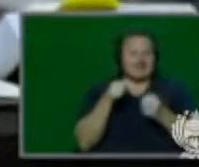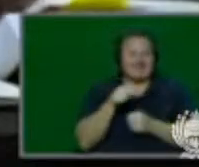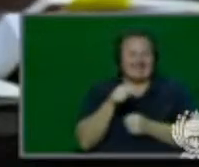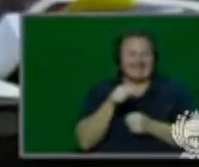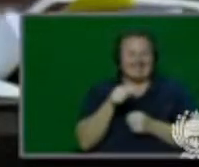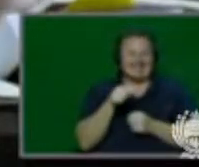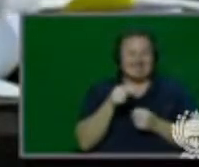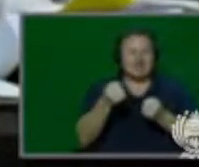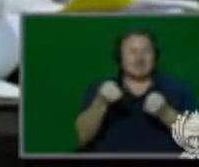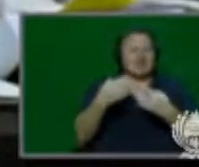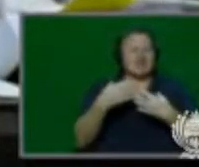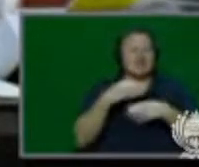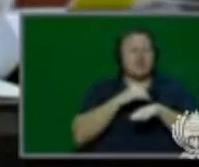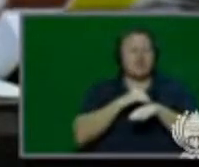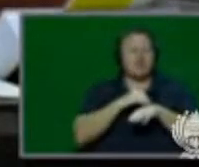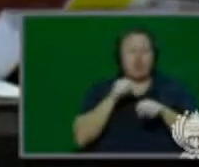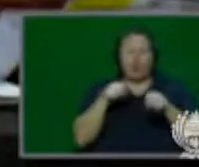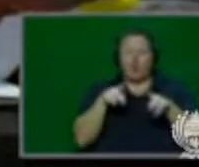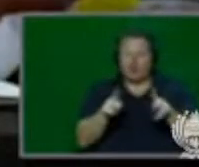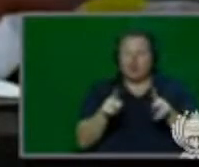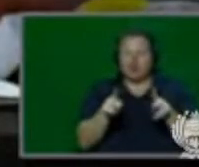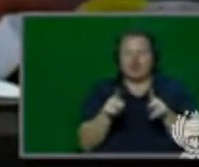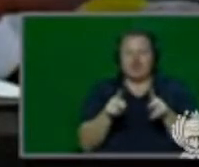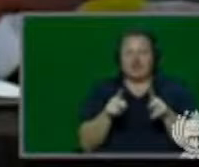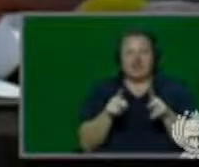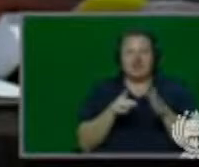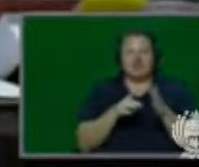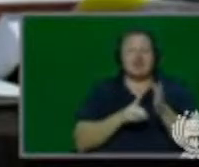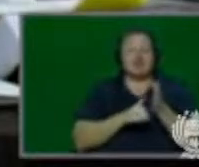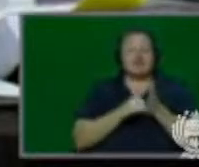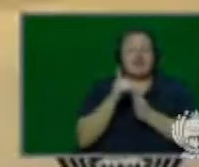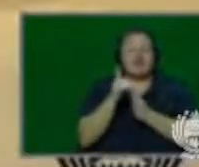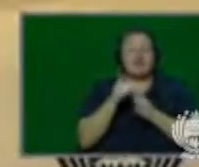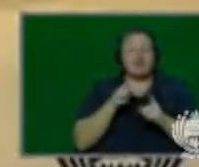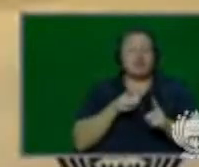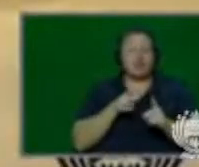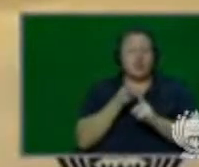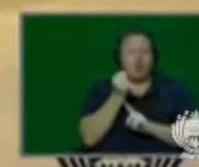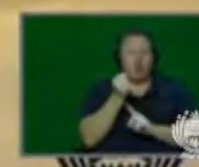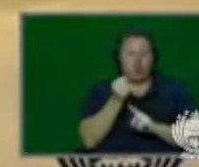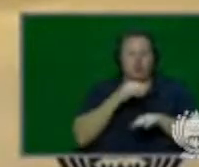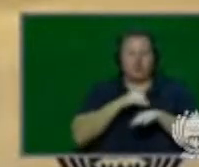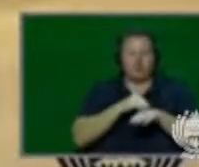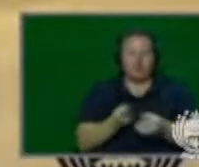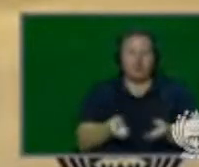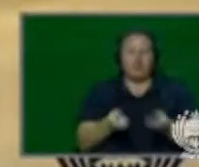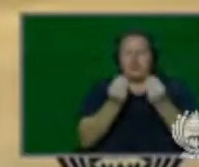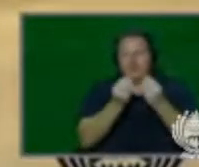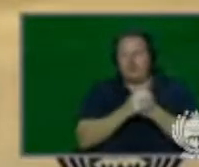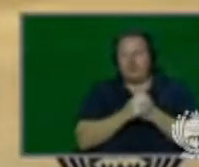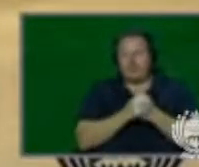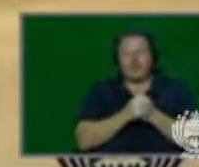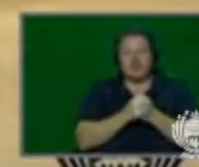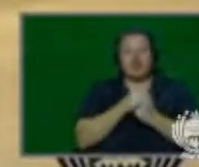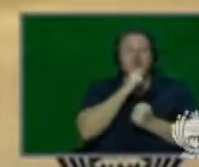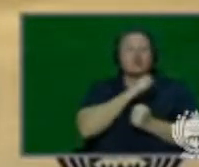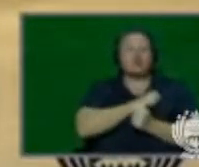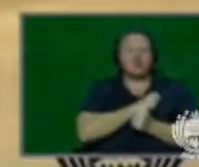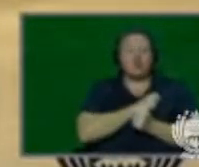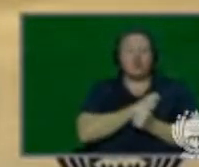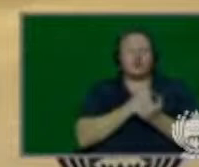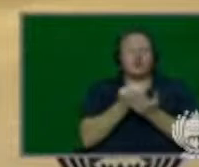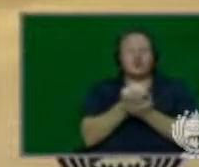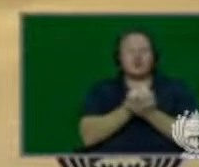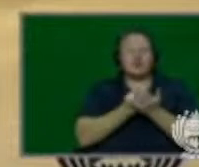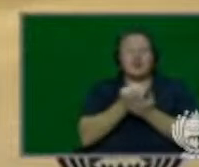more fiscal room to meet more of our developmental goals. But the truth is that our economy